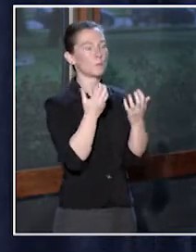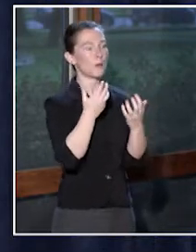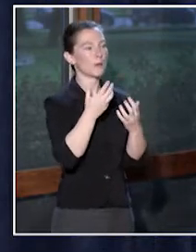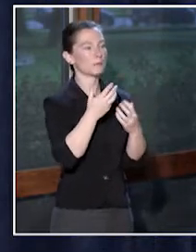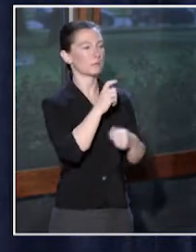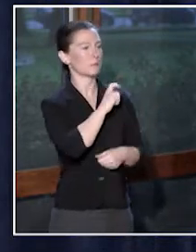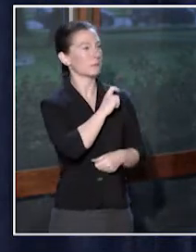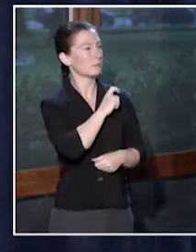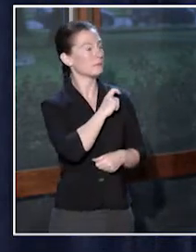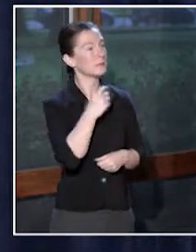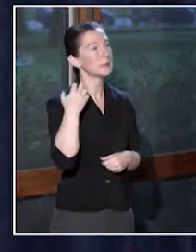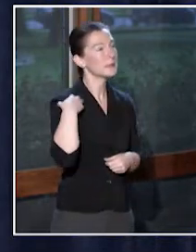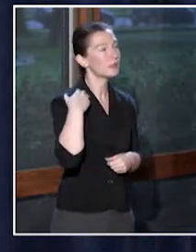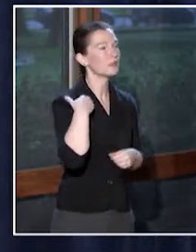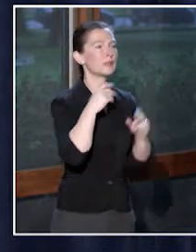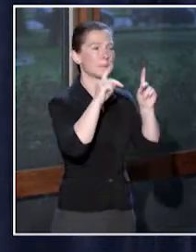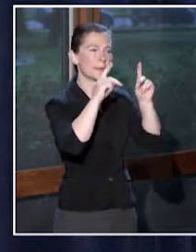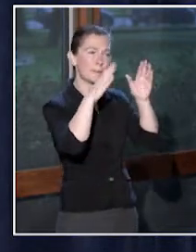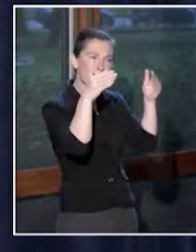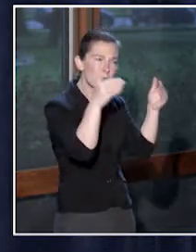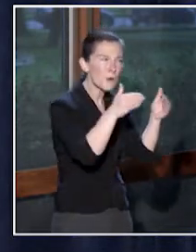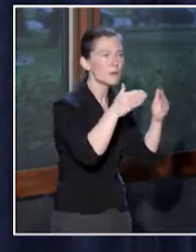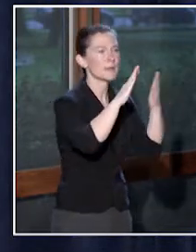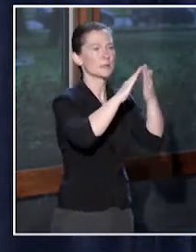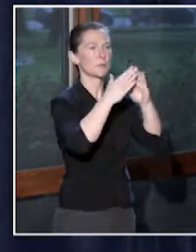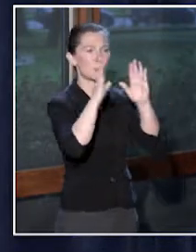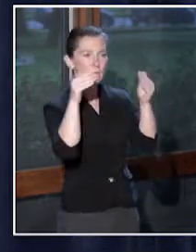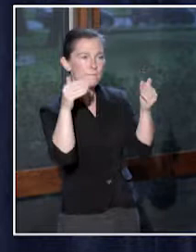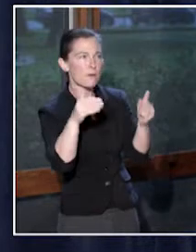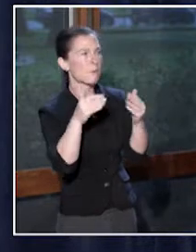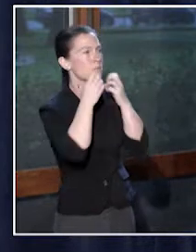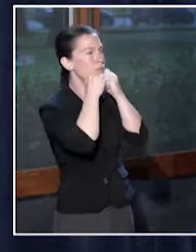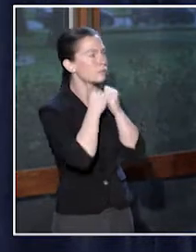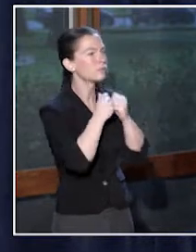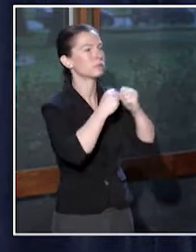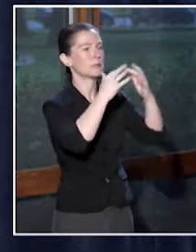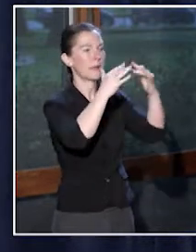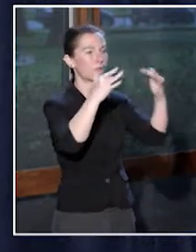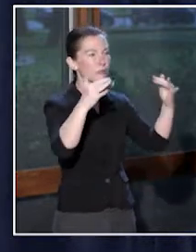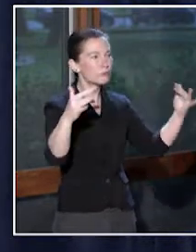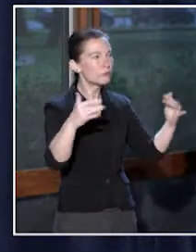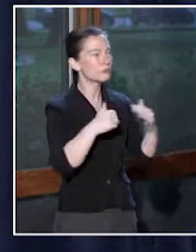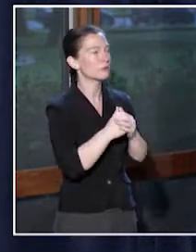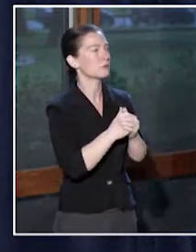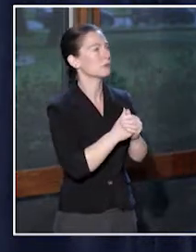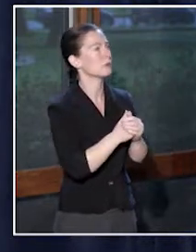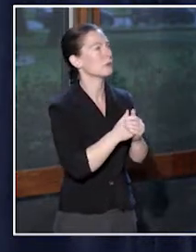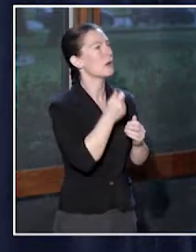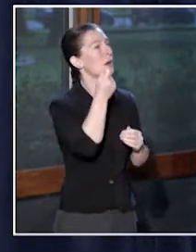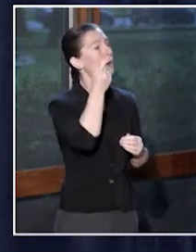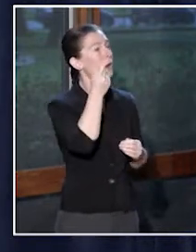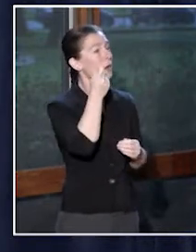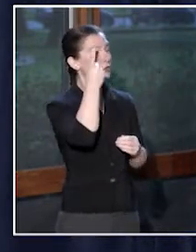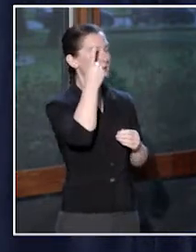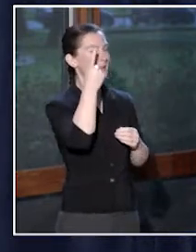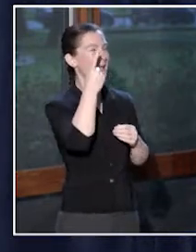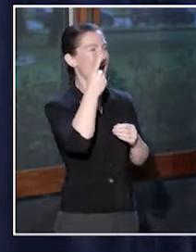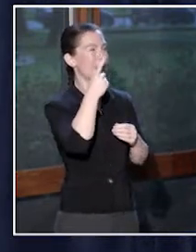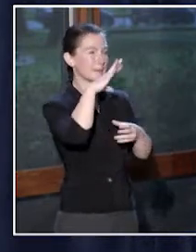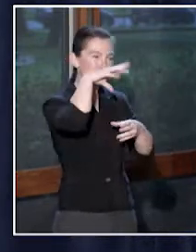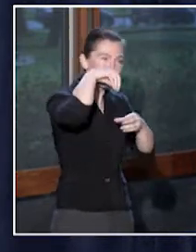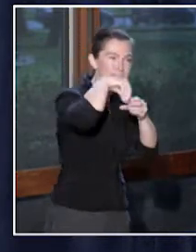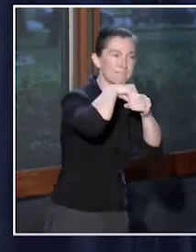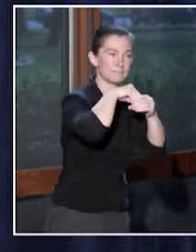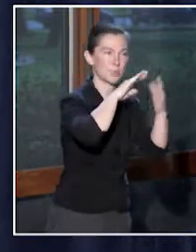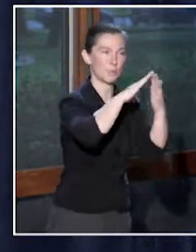and foremost, who values diversity and understands the importance of community policing. You also told